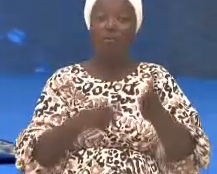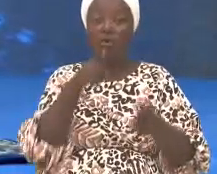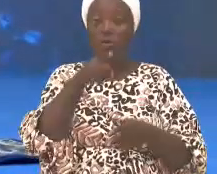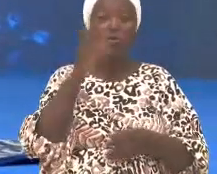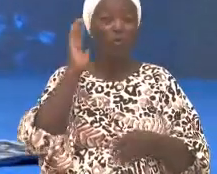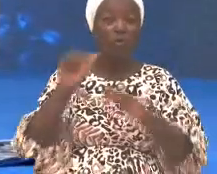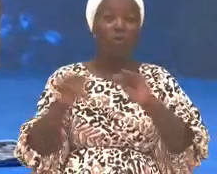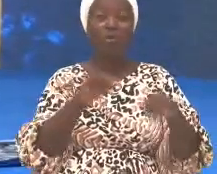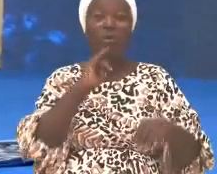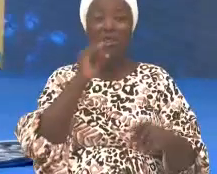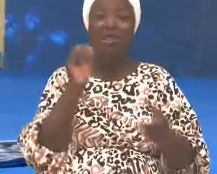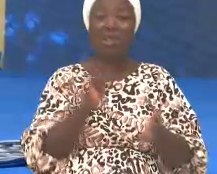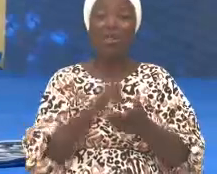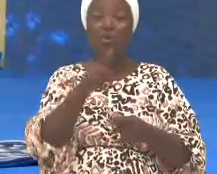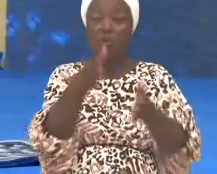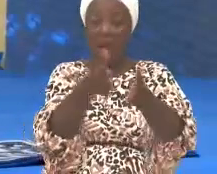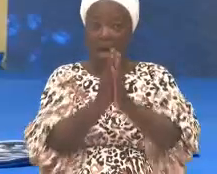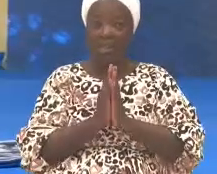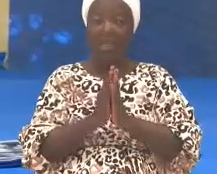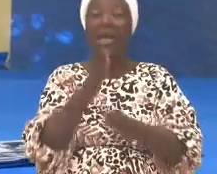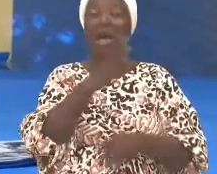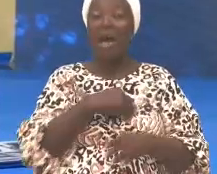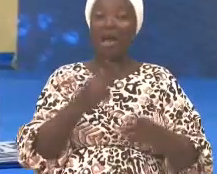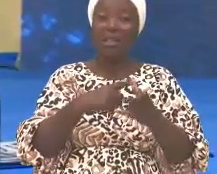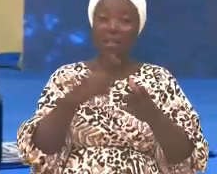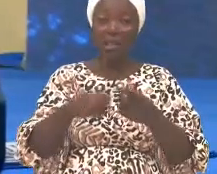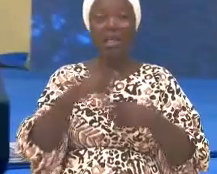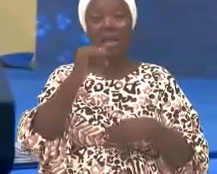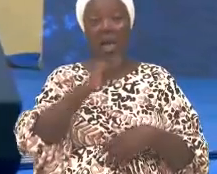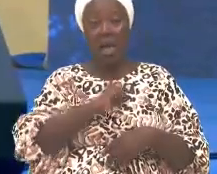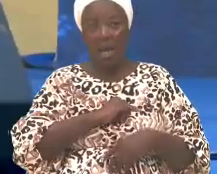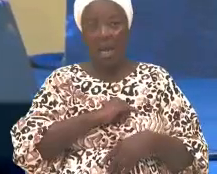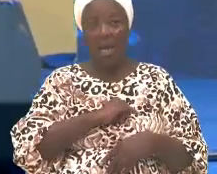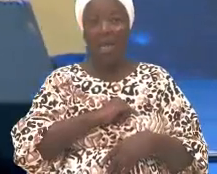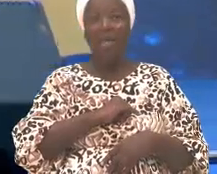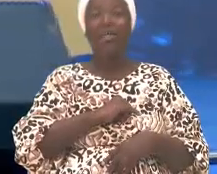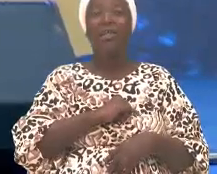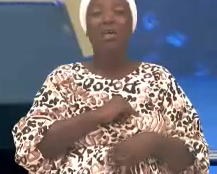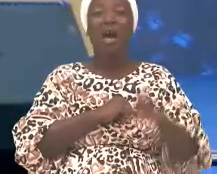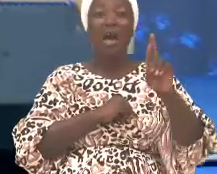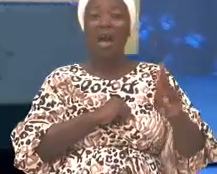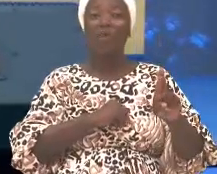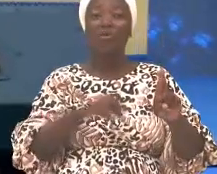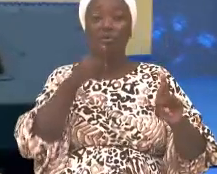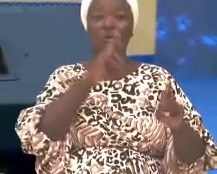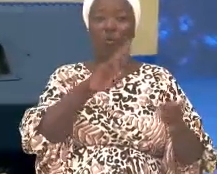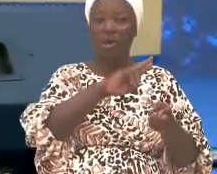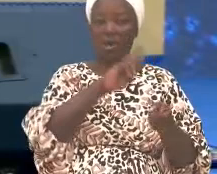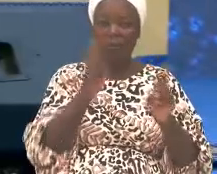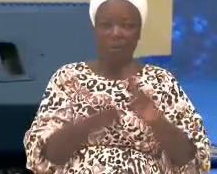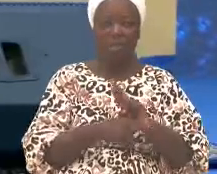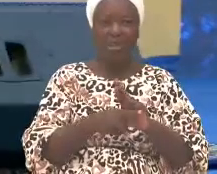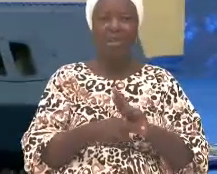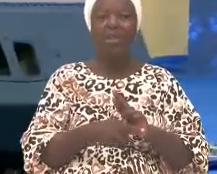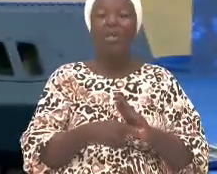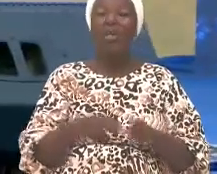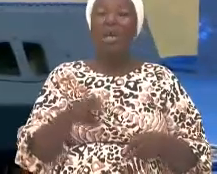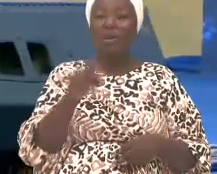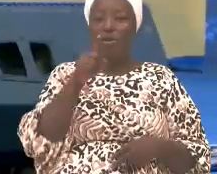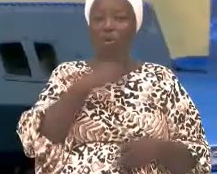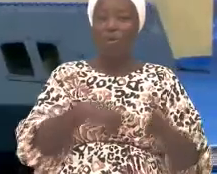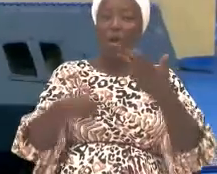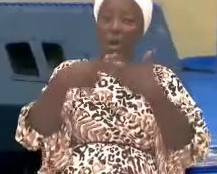will inquire. And then you will repent. You will